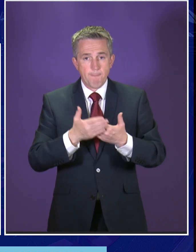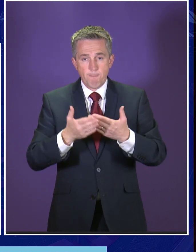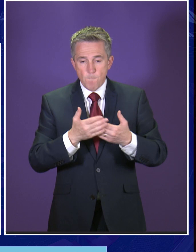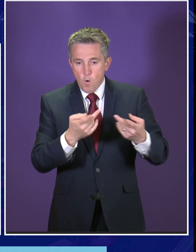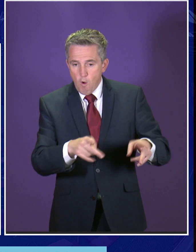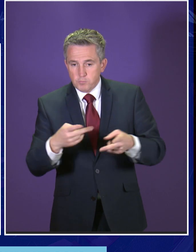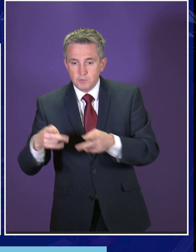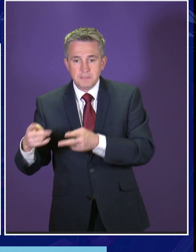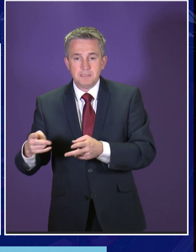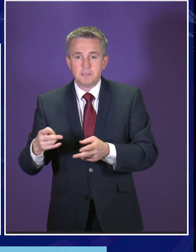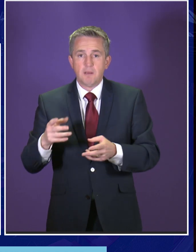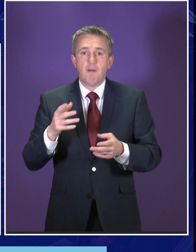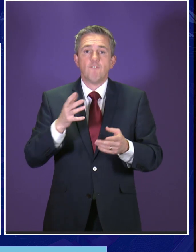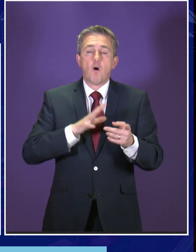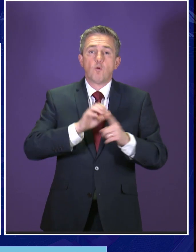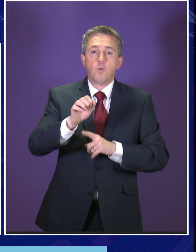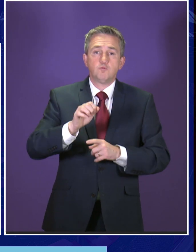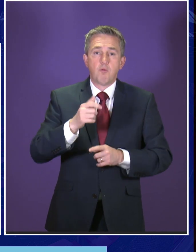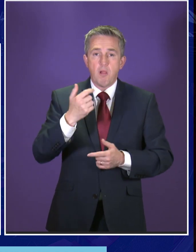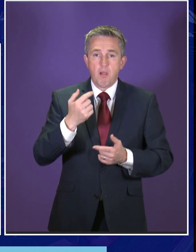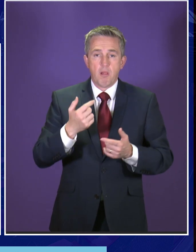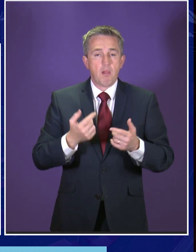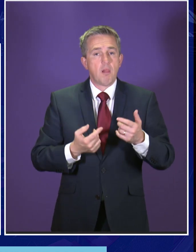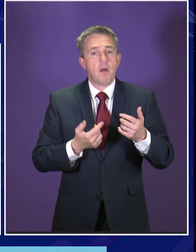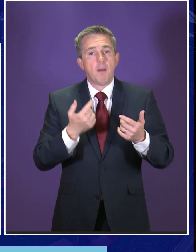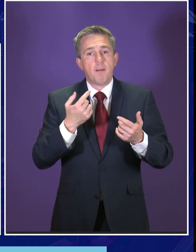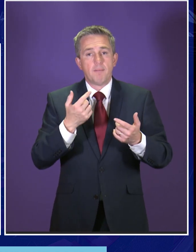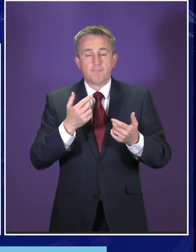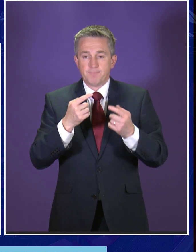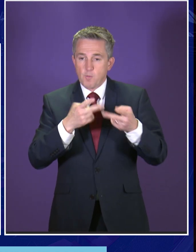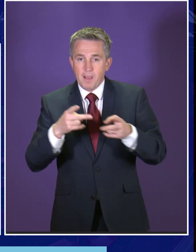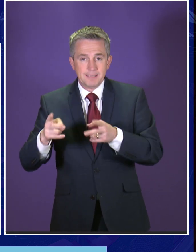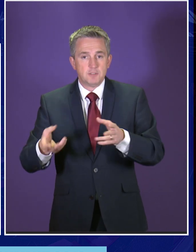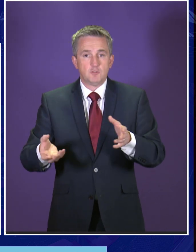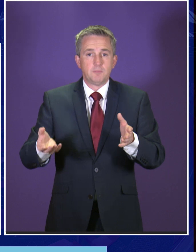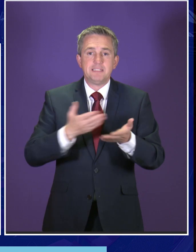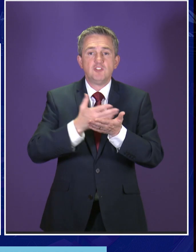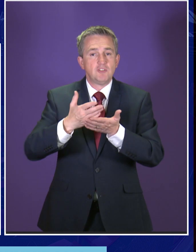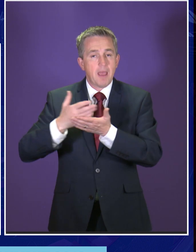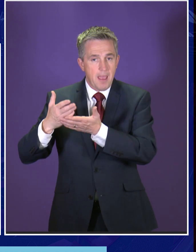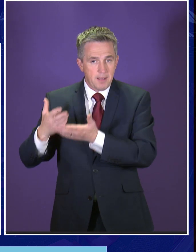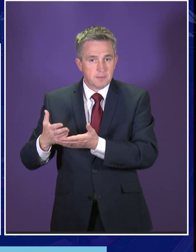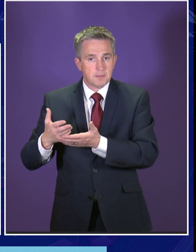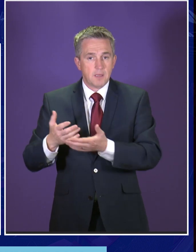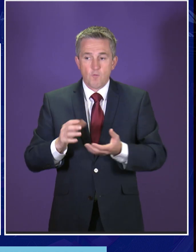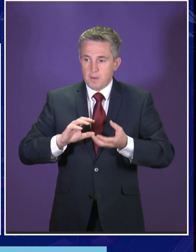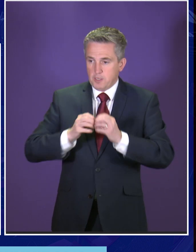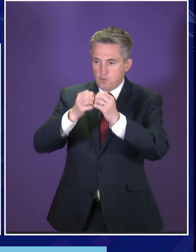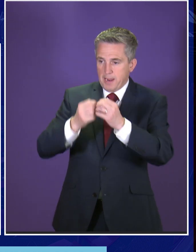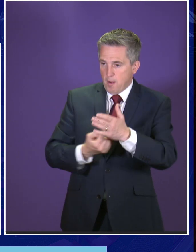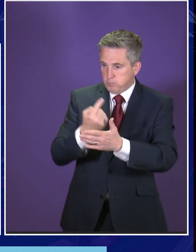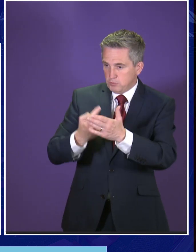artistic voices to collaborate in production of cultural expression by providing necessary platform for